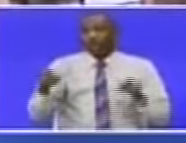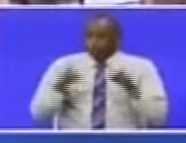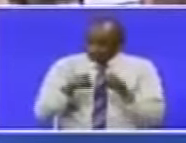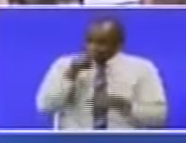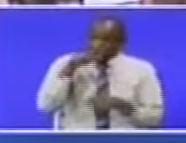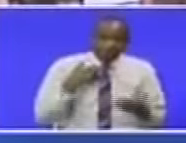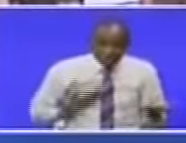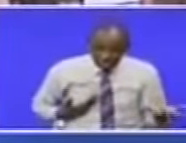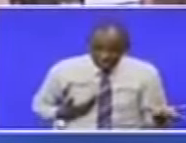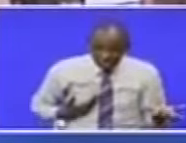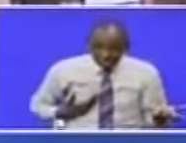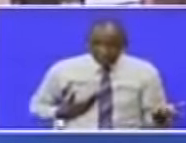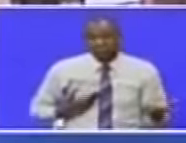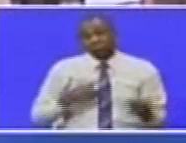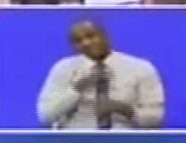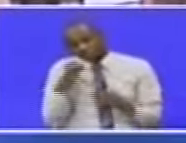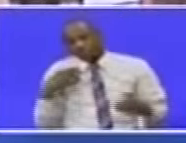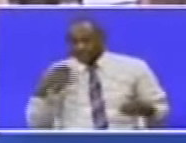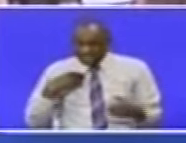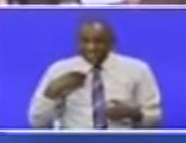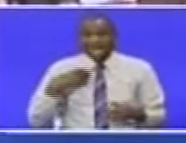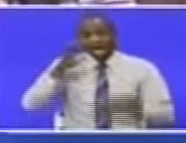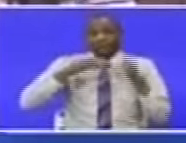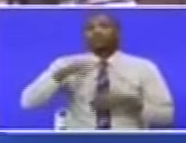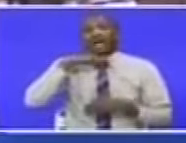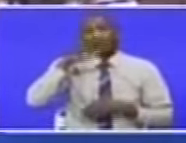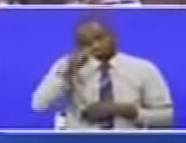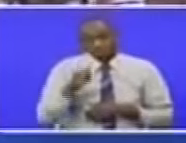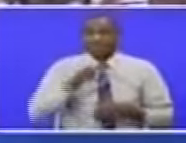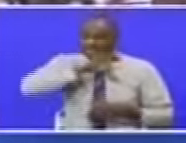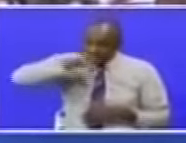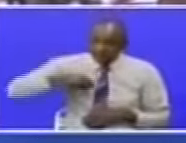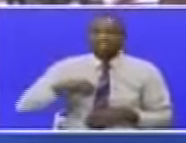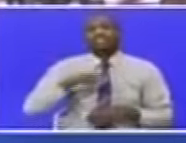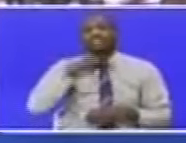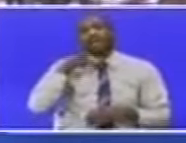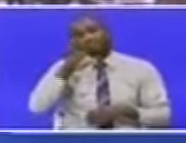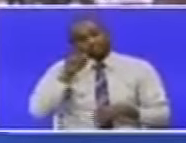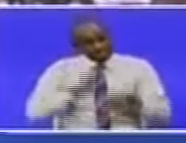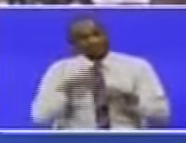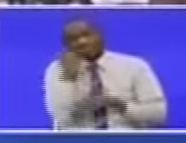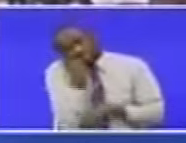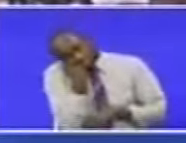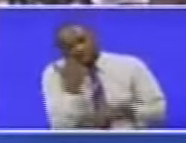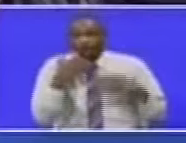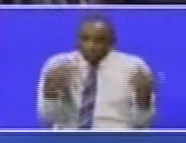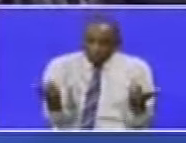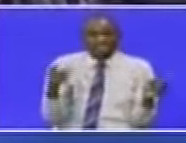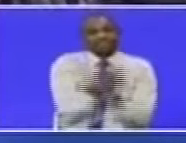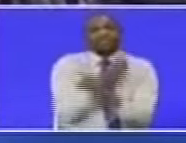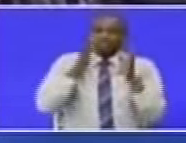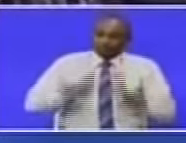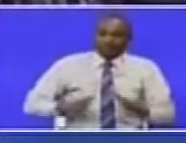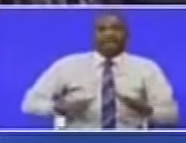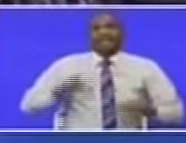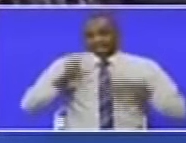natural deaths, maybe animals dying from, elephants dying from diseases, and cases of human wildlife conflict. According